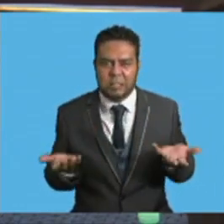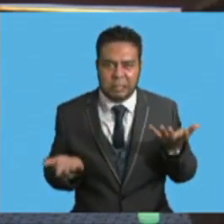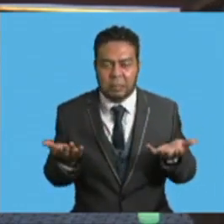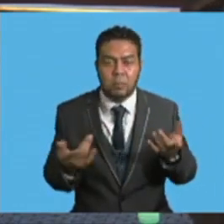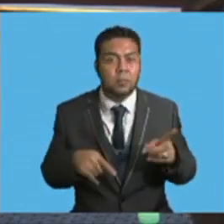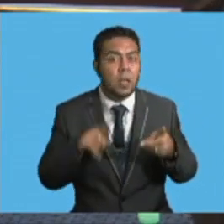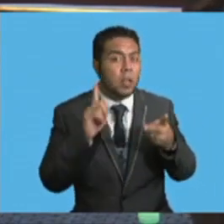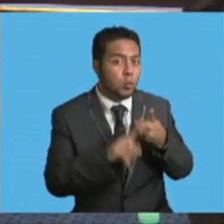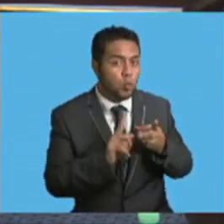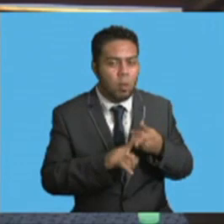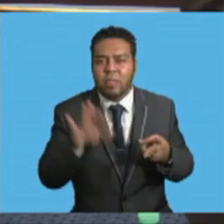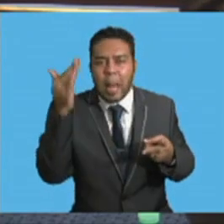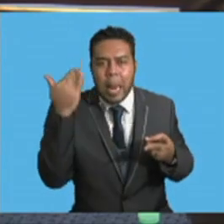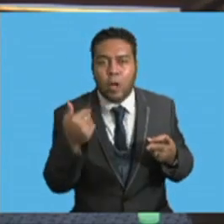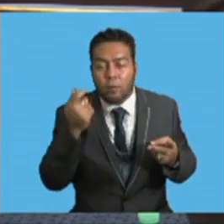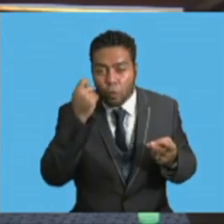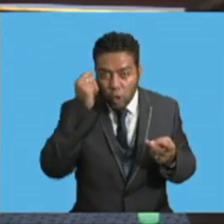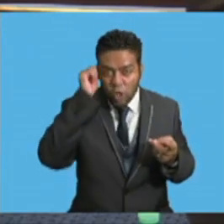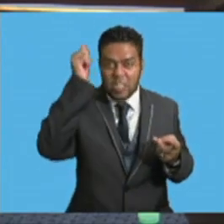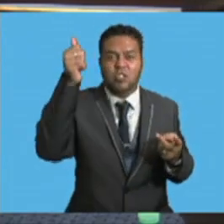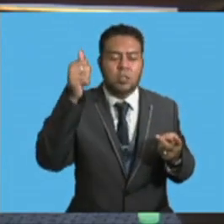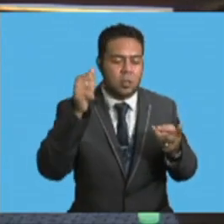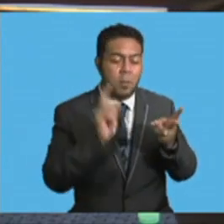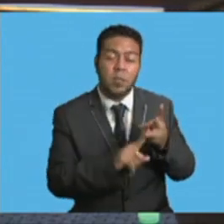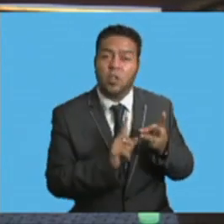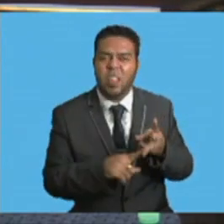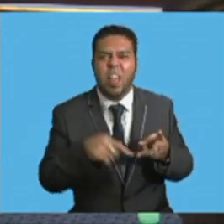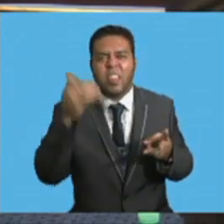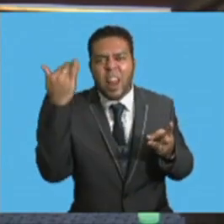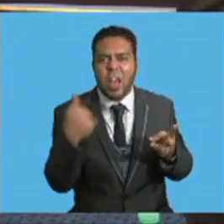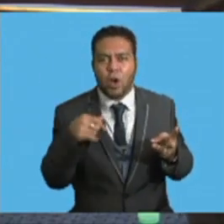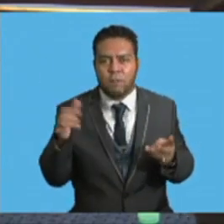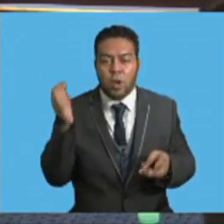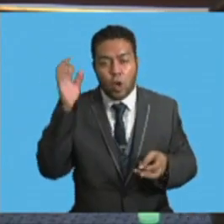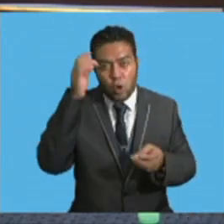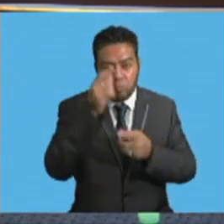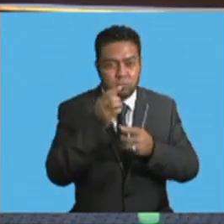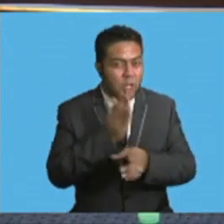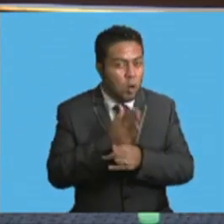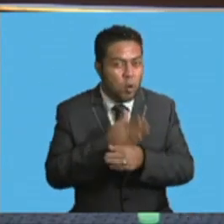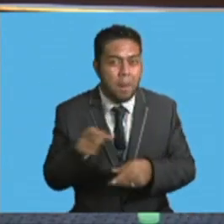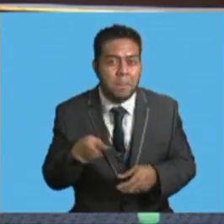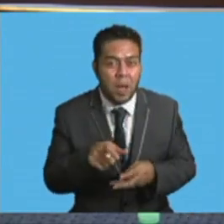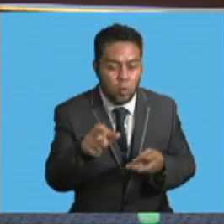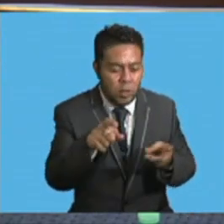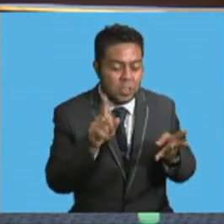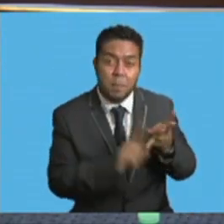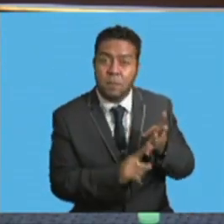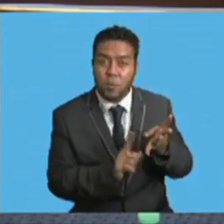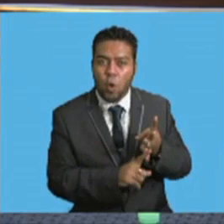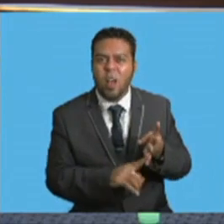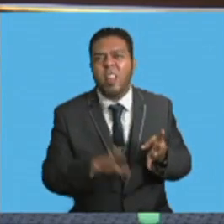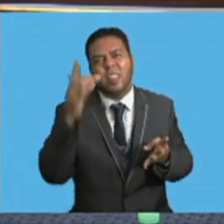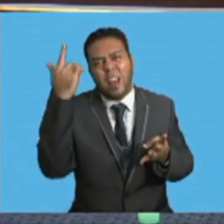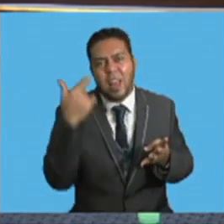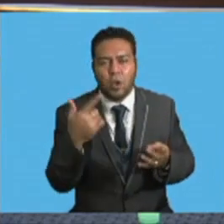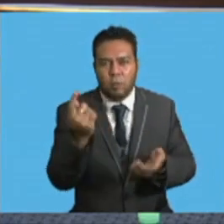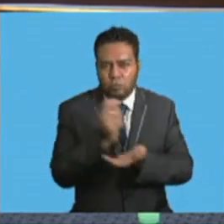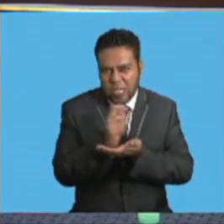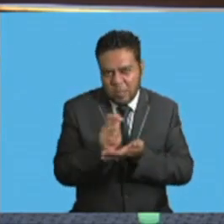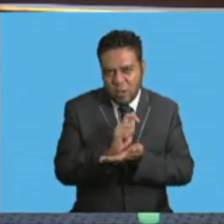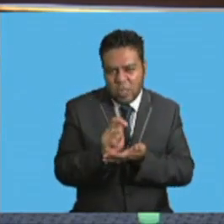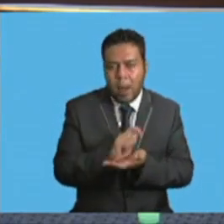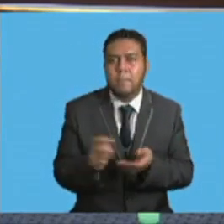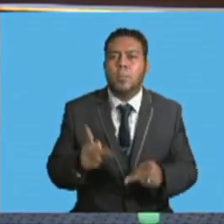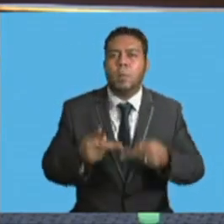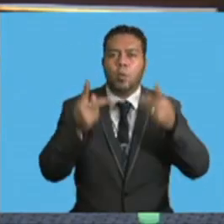of recognition. Number three is the lack of career pathways. Number four is the lack of transparency and promotion. And